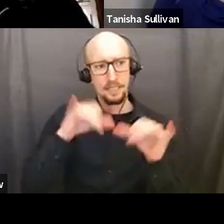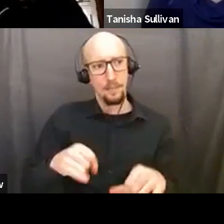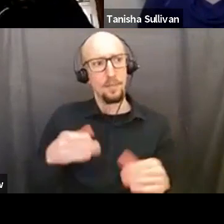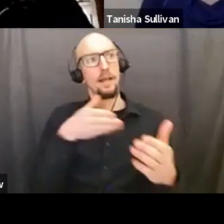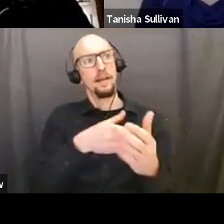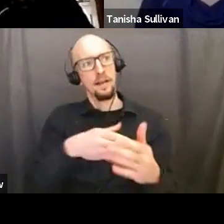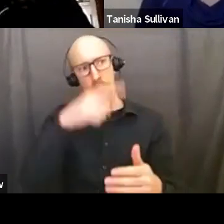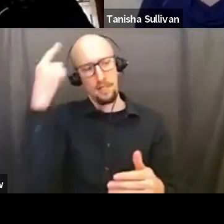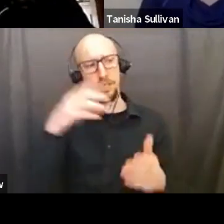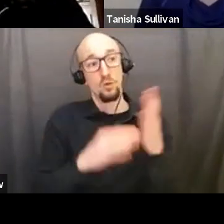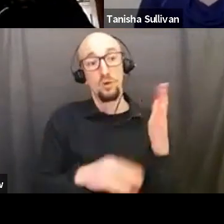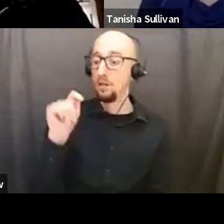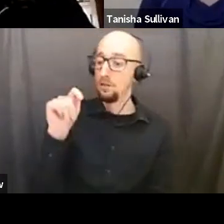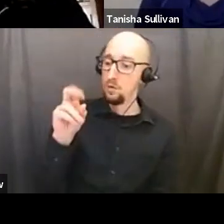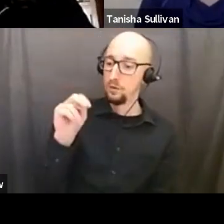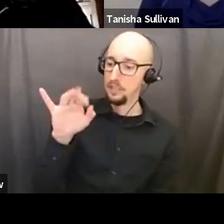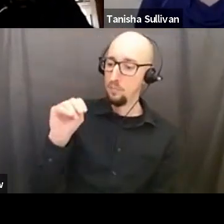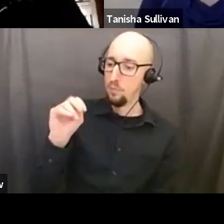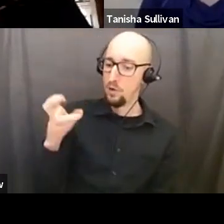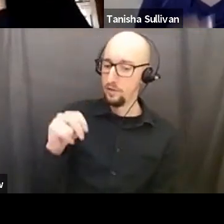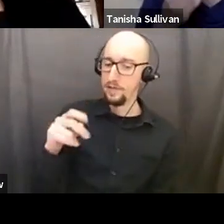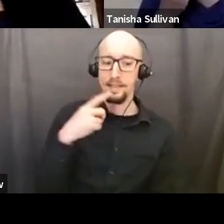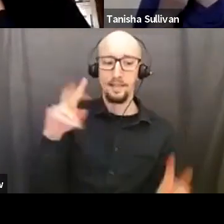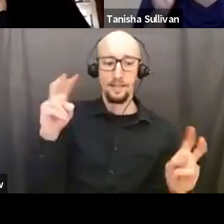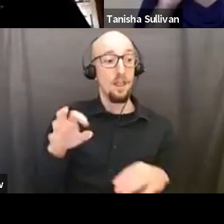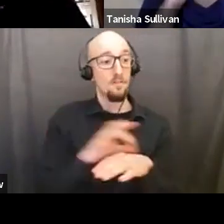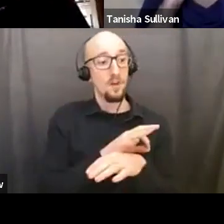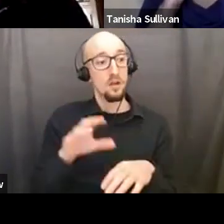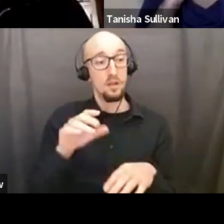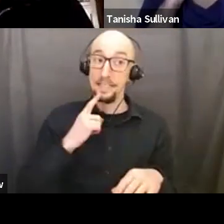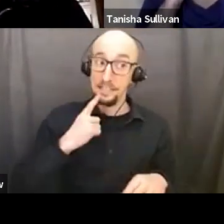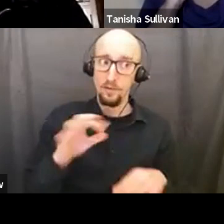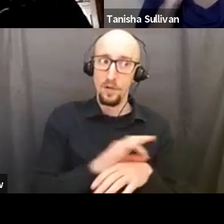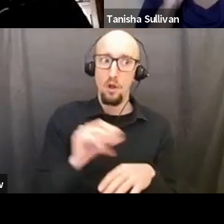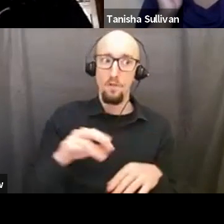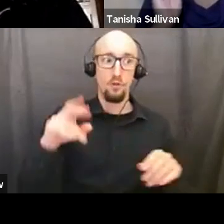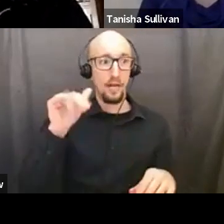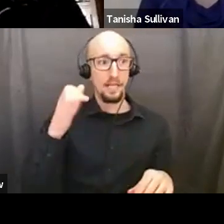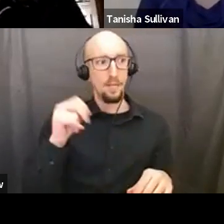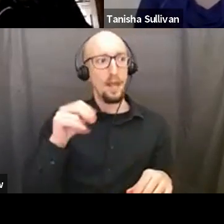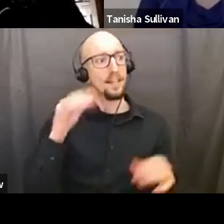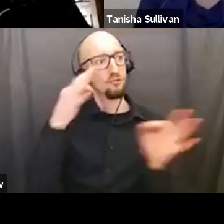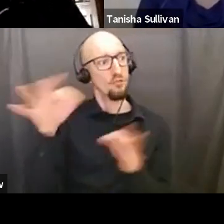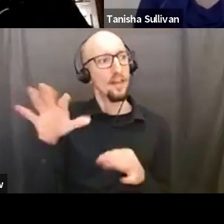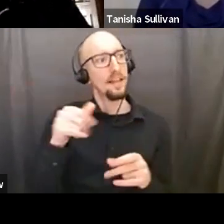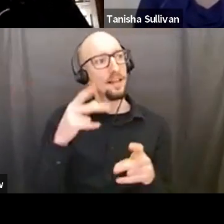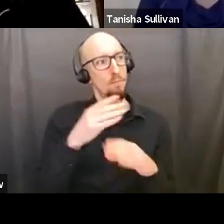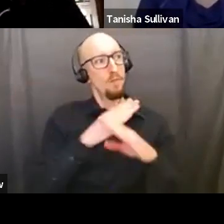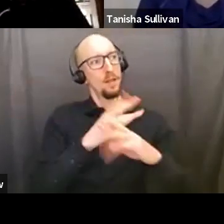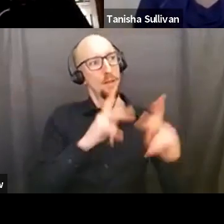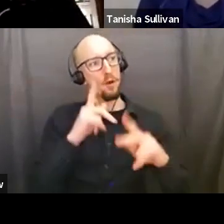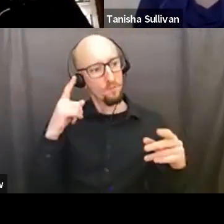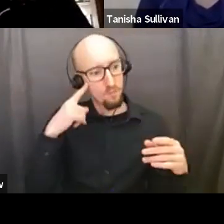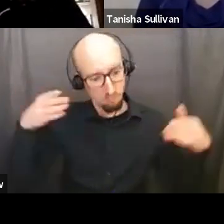students. Toni Morrison said, quote, the very serious function of racism is distraction. It keeps you from doing your work,"